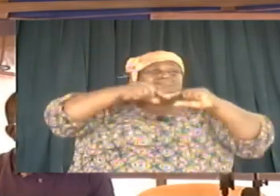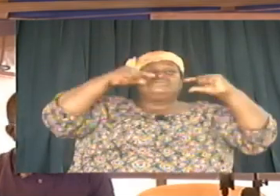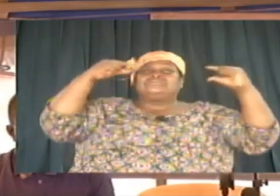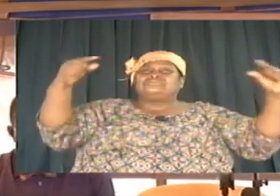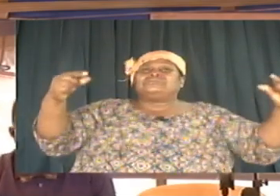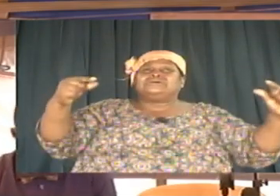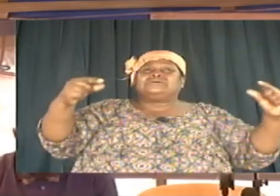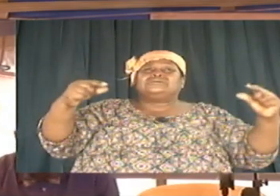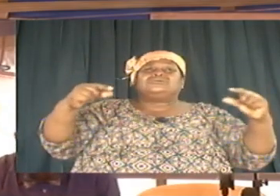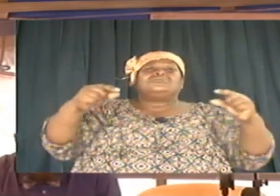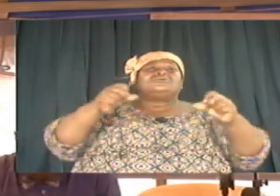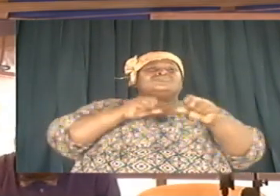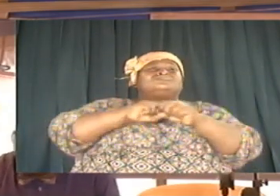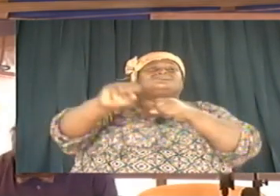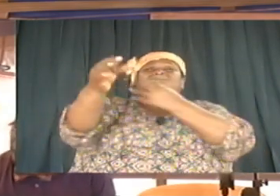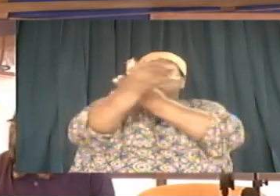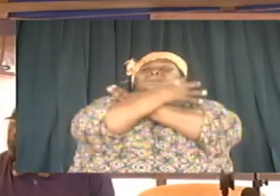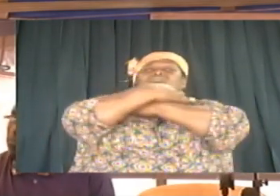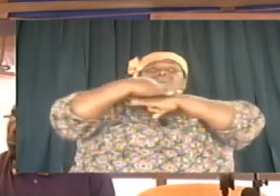so free.